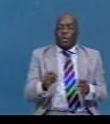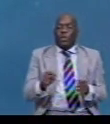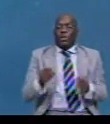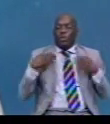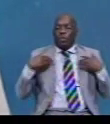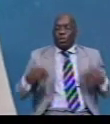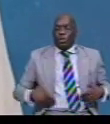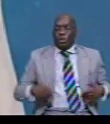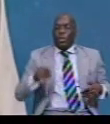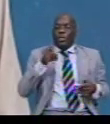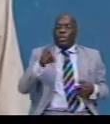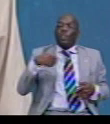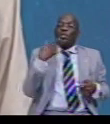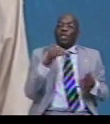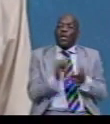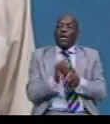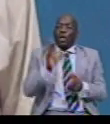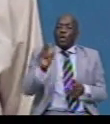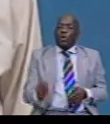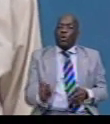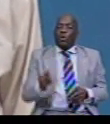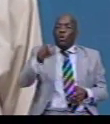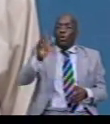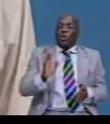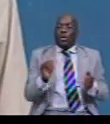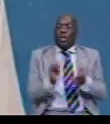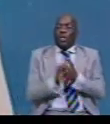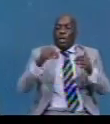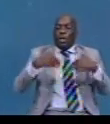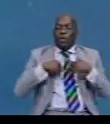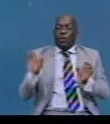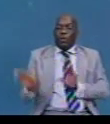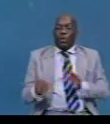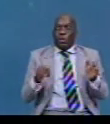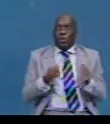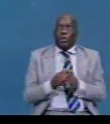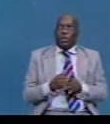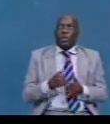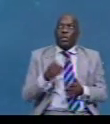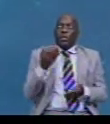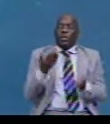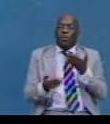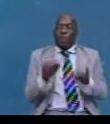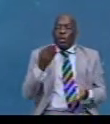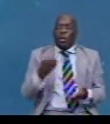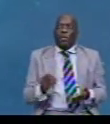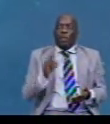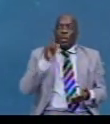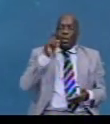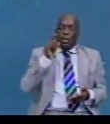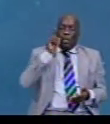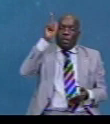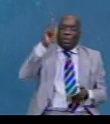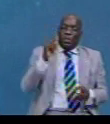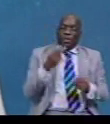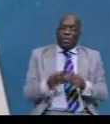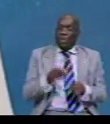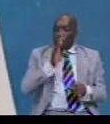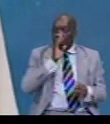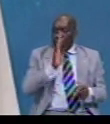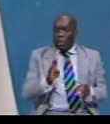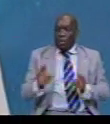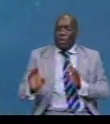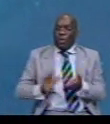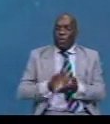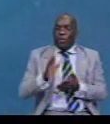me, may his name alone be glorified. He did it through man of God, through the prayer of man of God. I